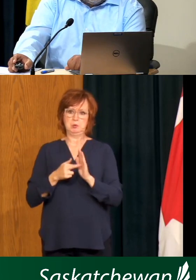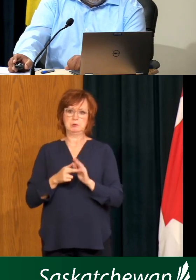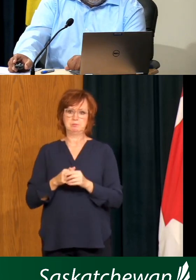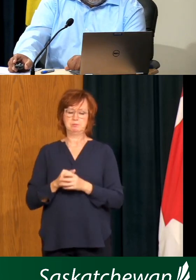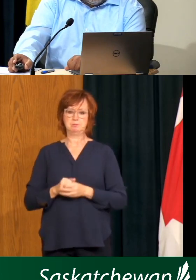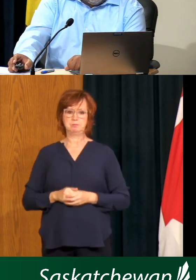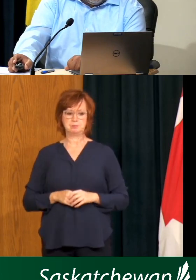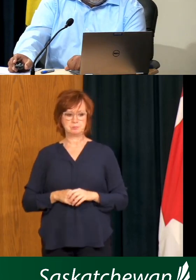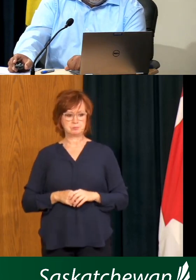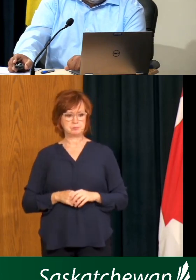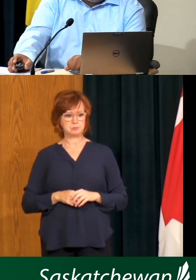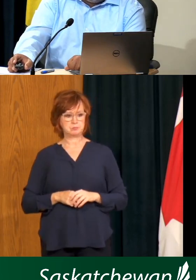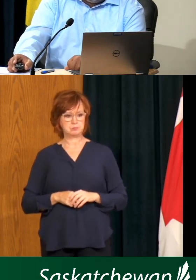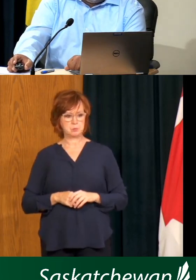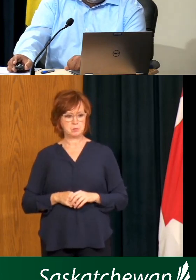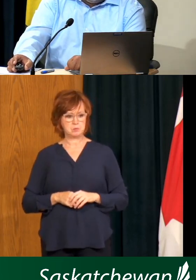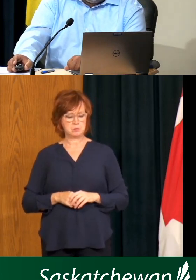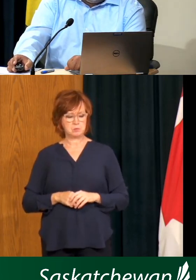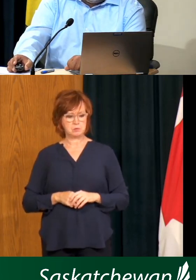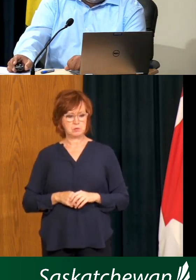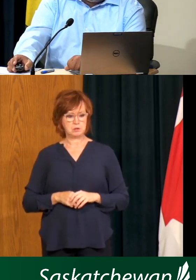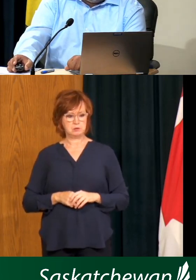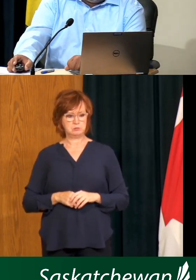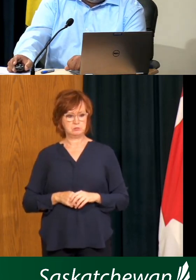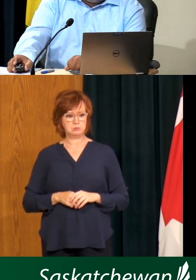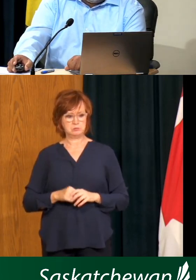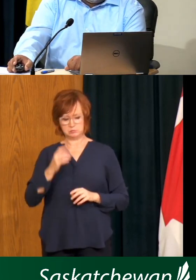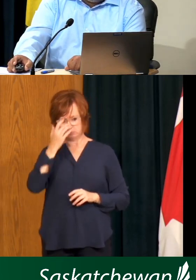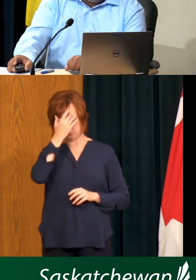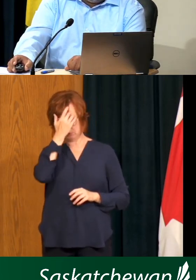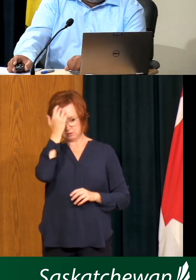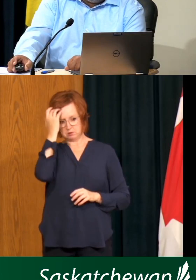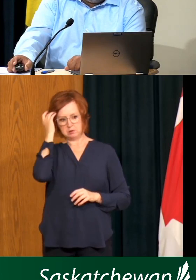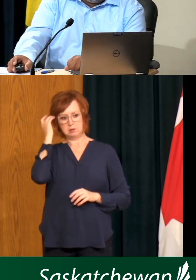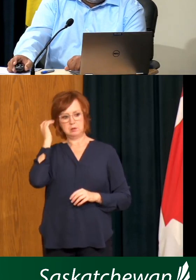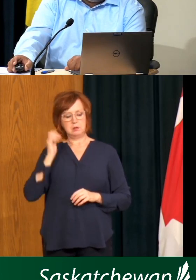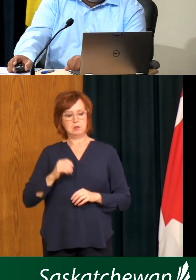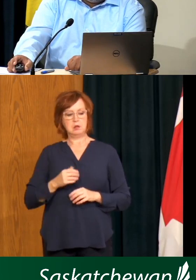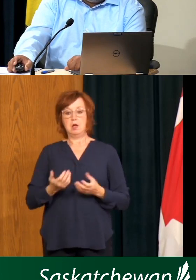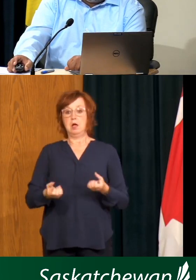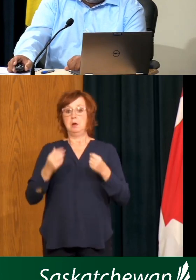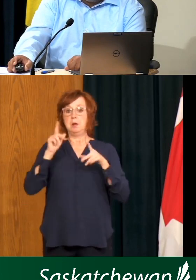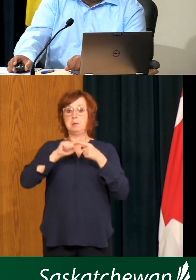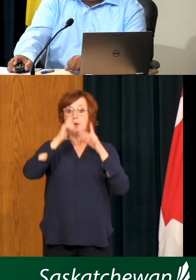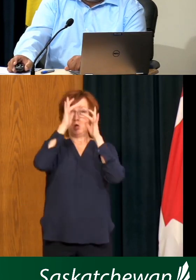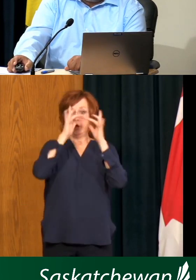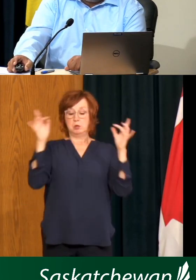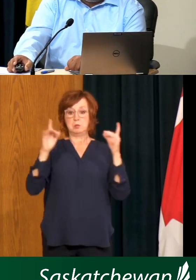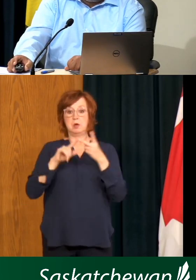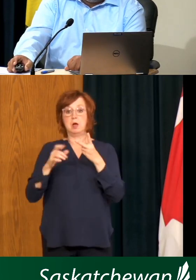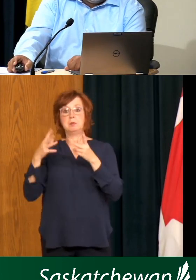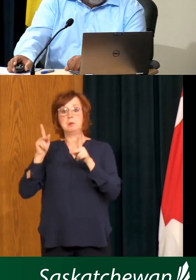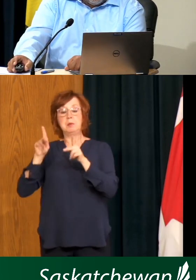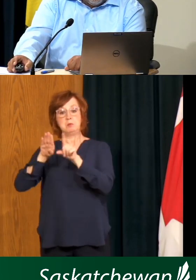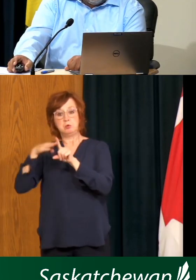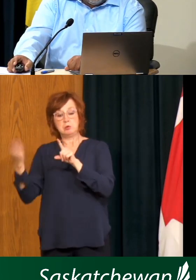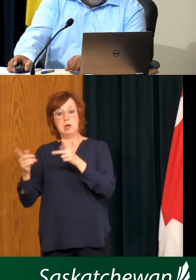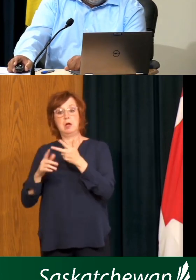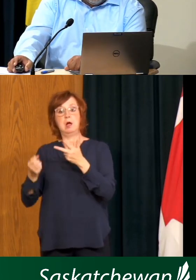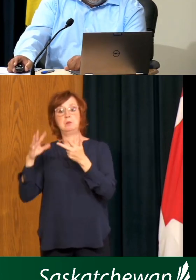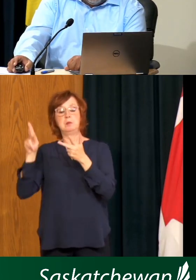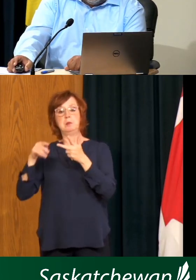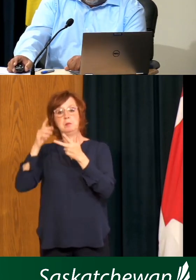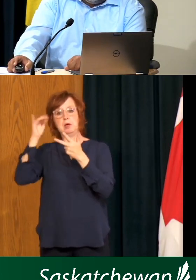In terms of more details around hospitalizations and ICU admissions and deaths by age group, this is another question that